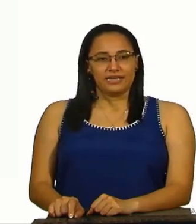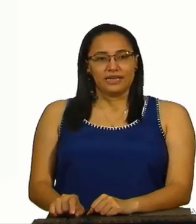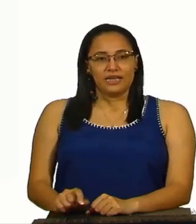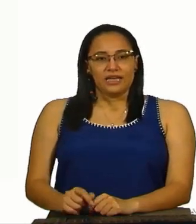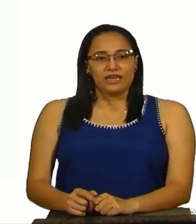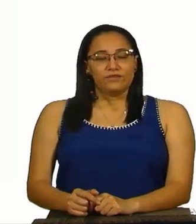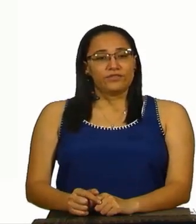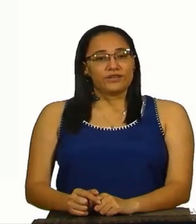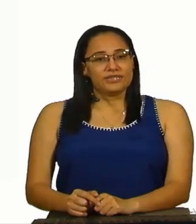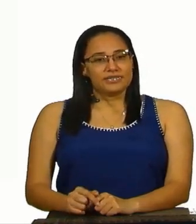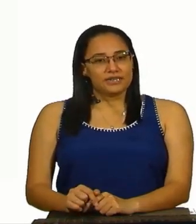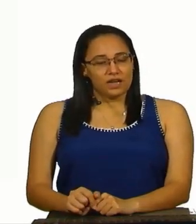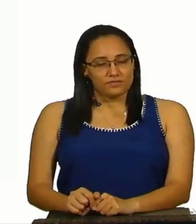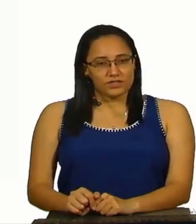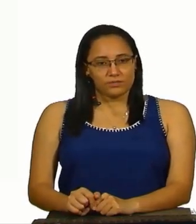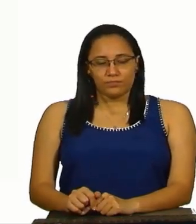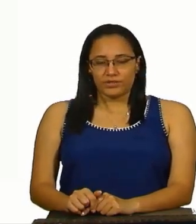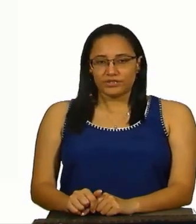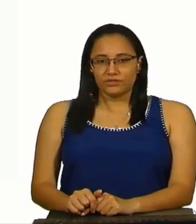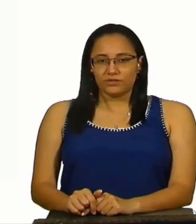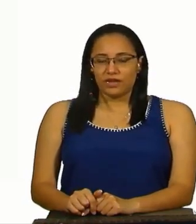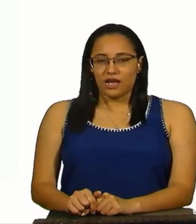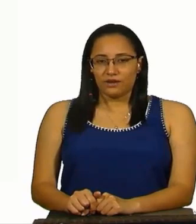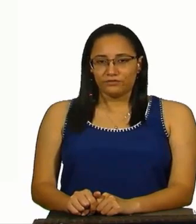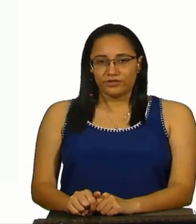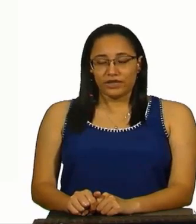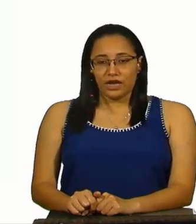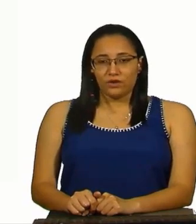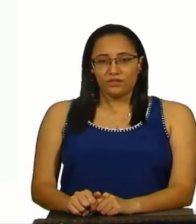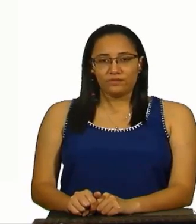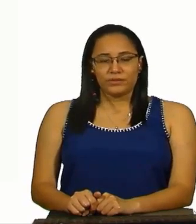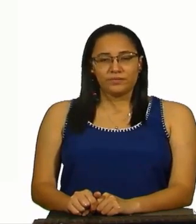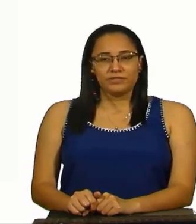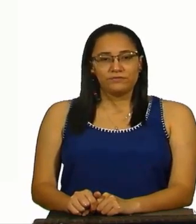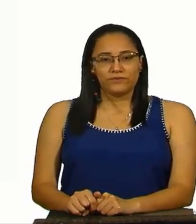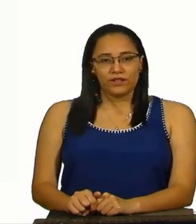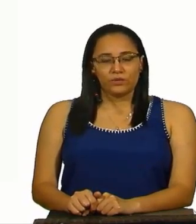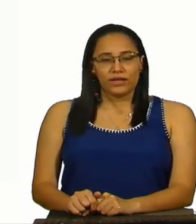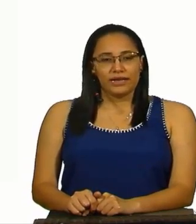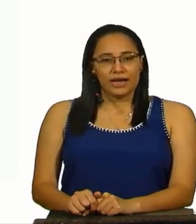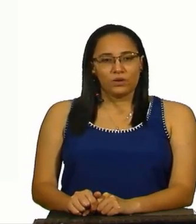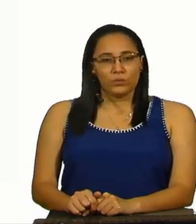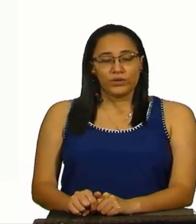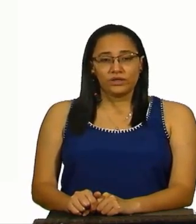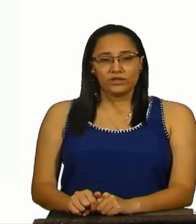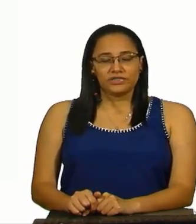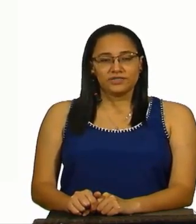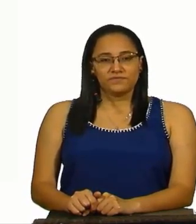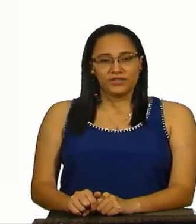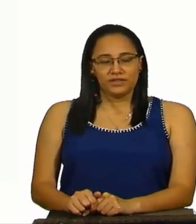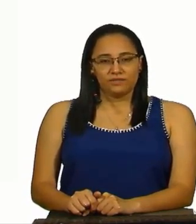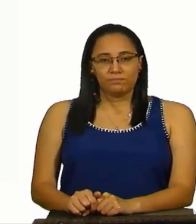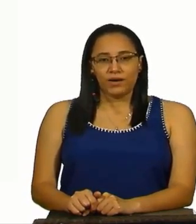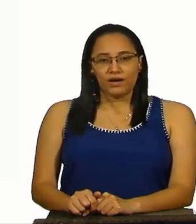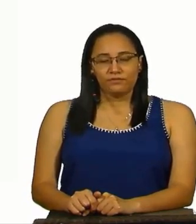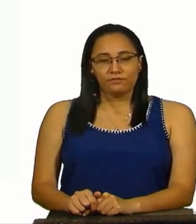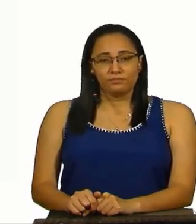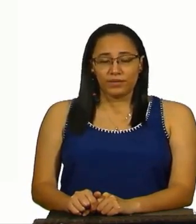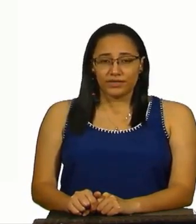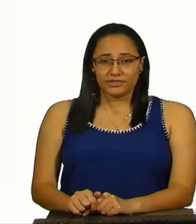Excelente. If there is an object, person, after allow, the verb that follow allow will go in the